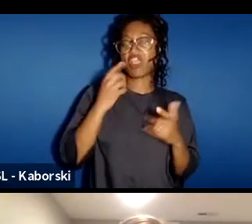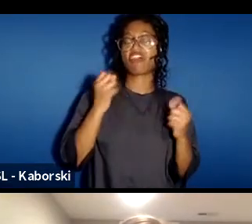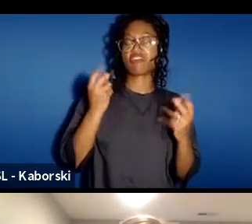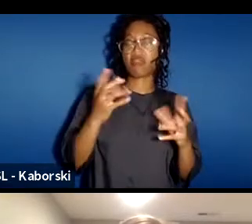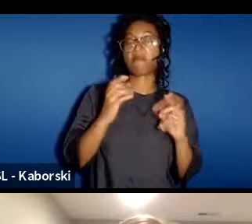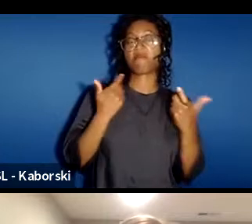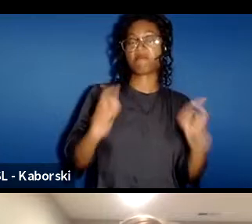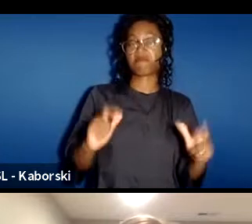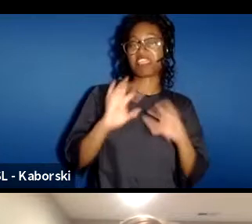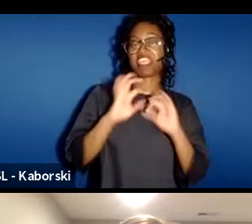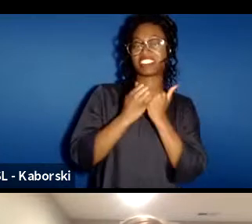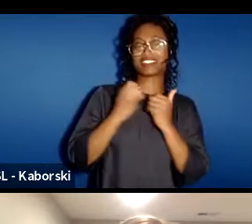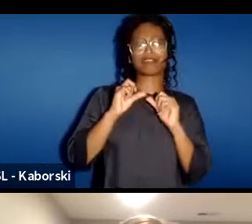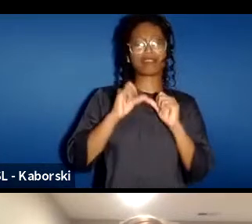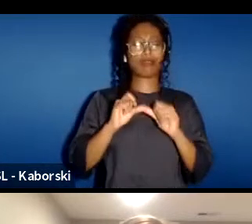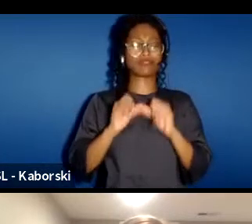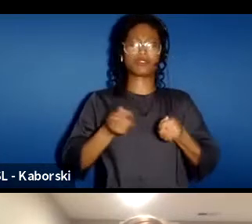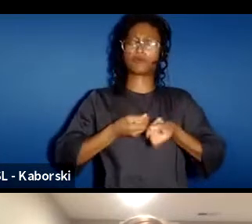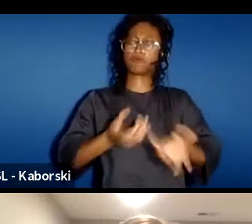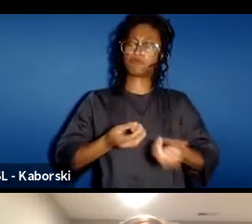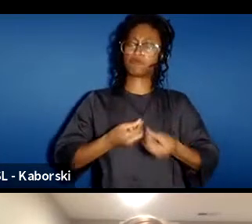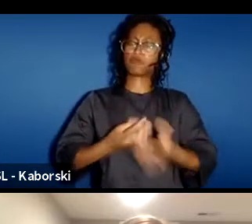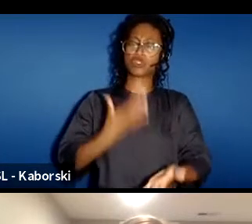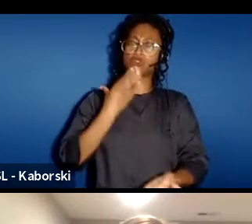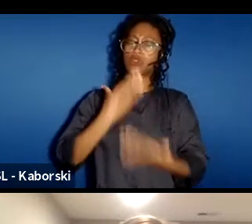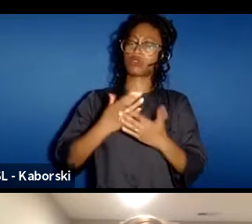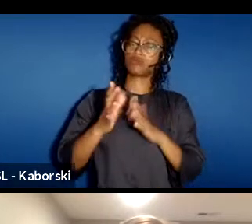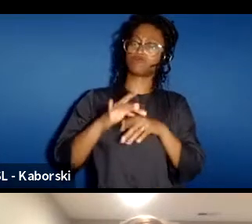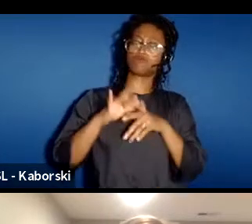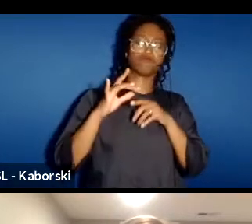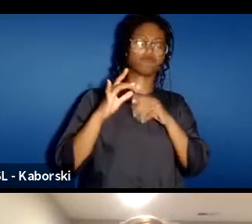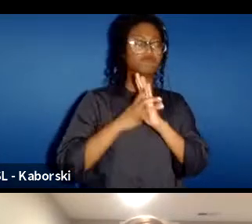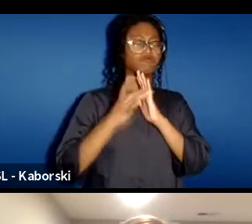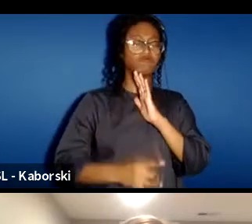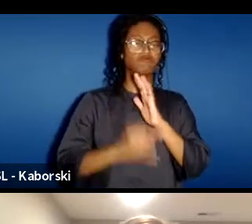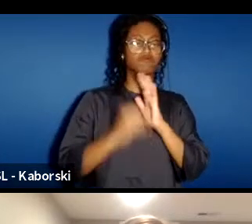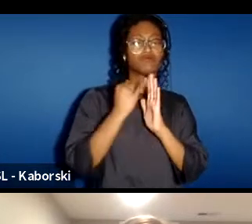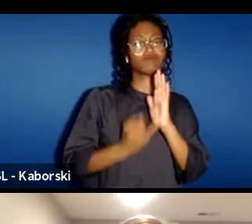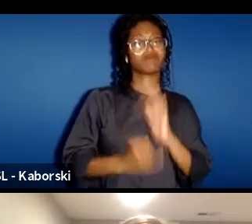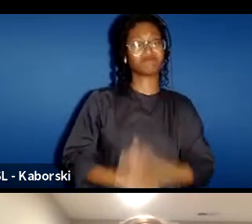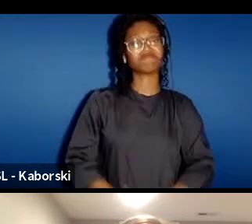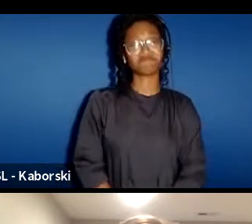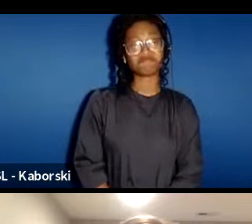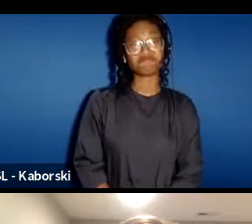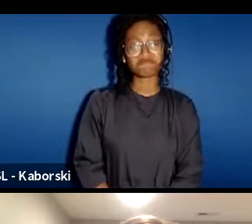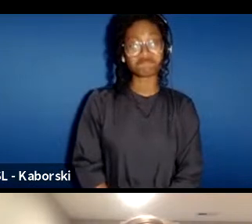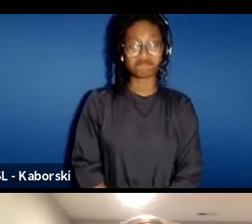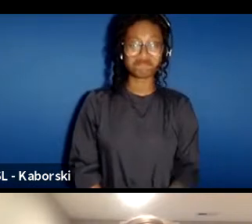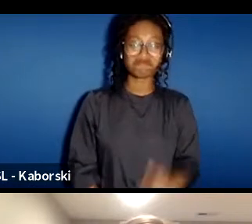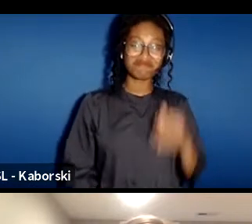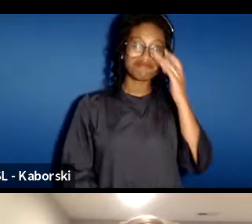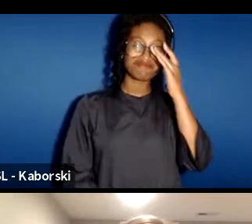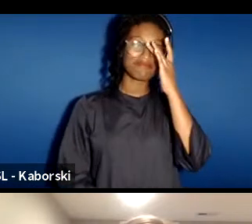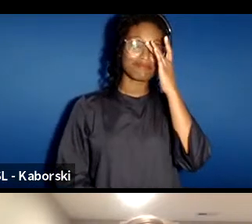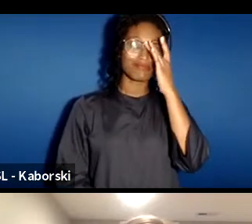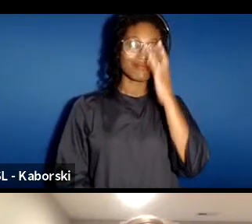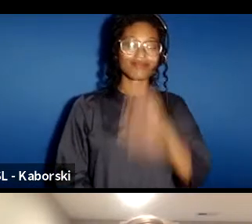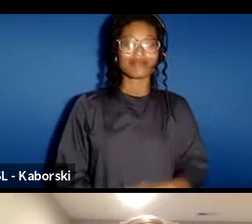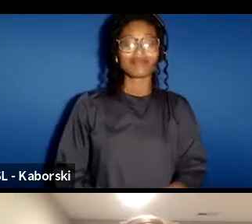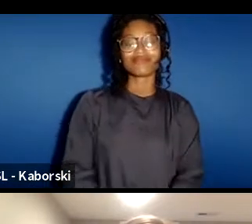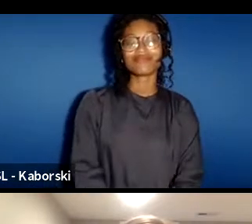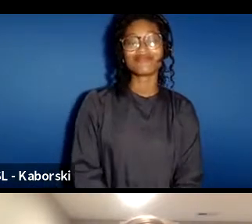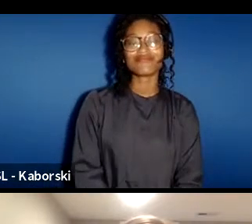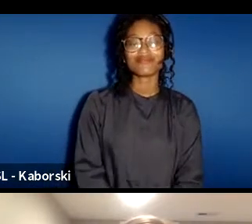agencies, and just constantly just puts out just incredible work. You know,